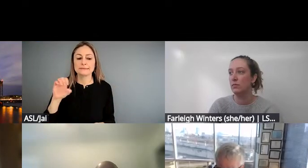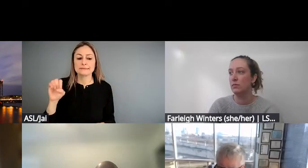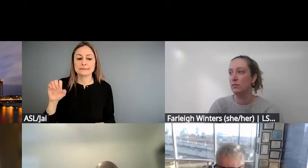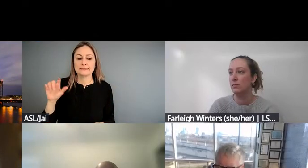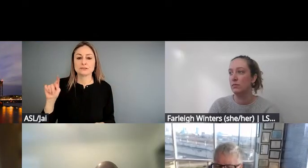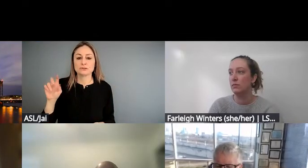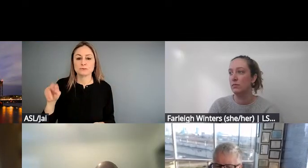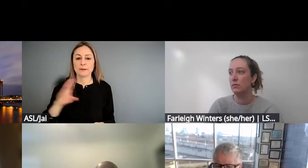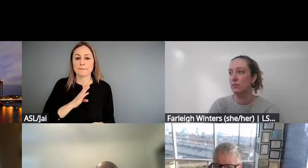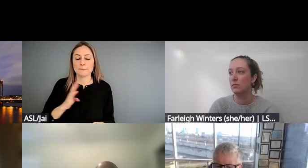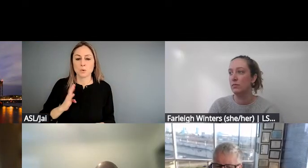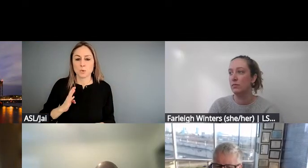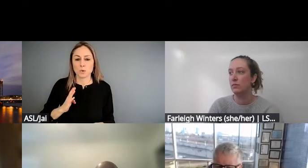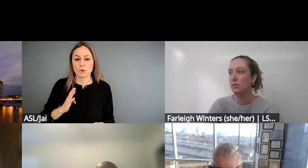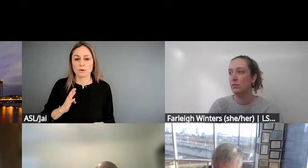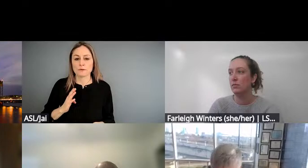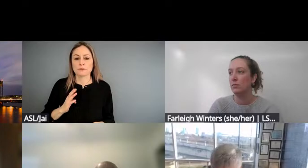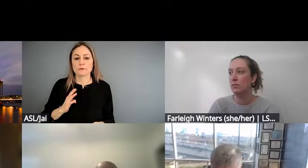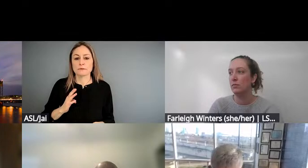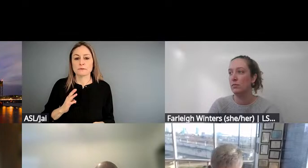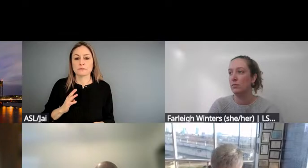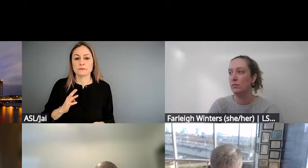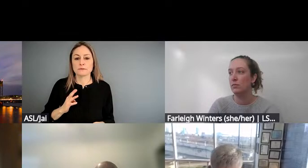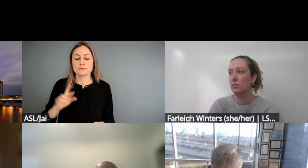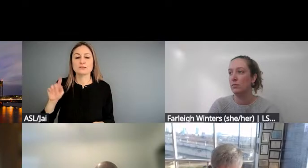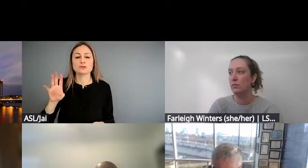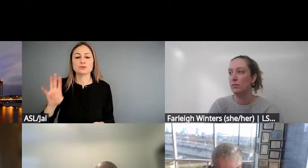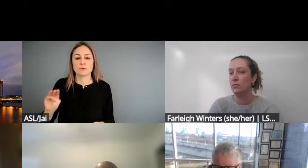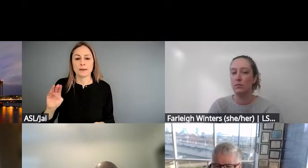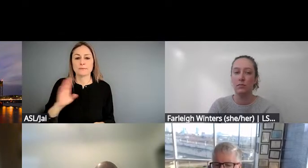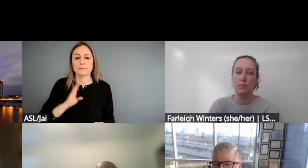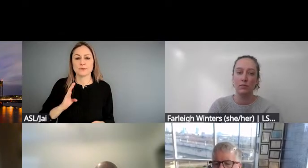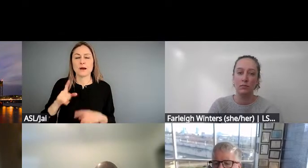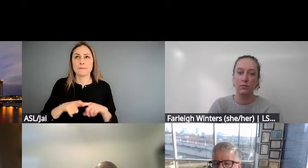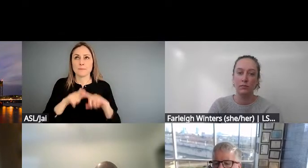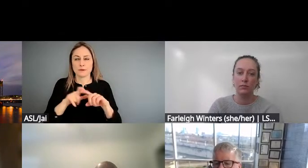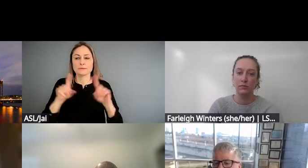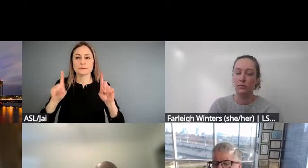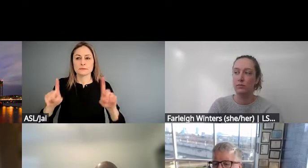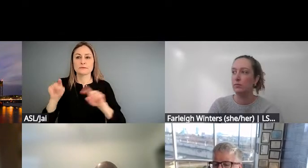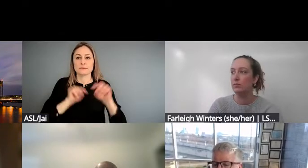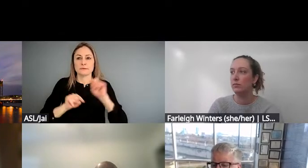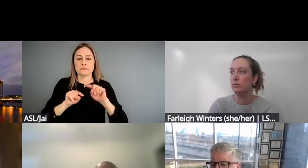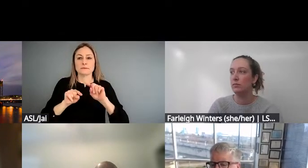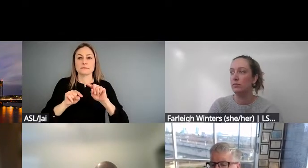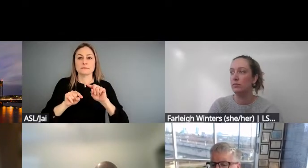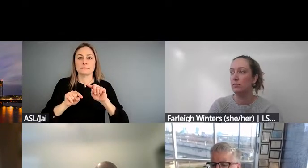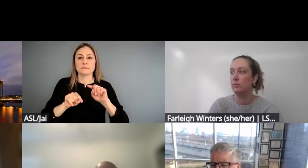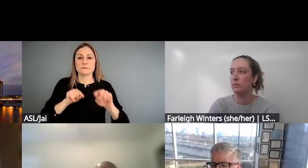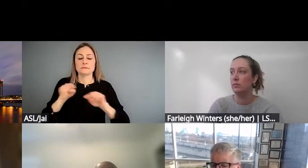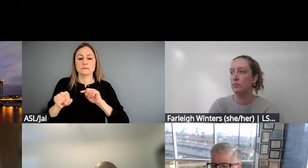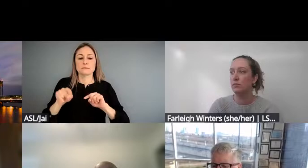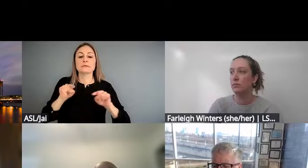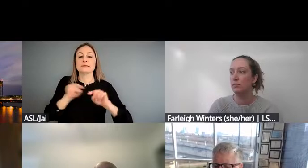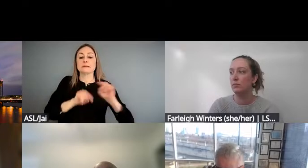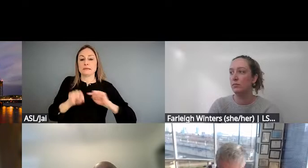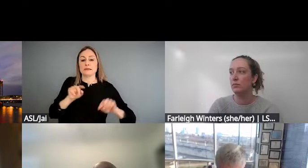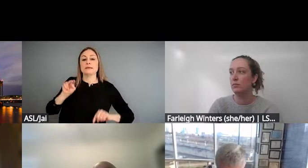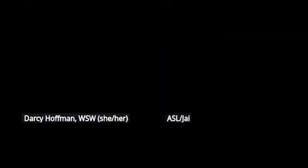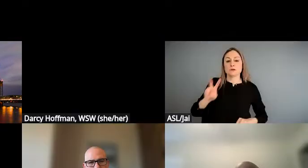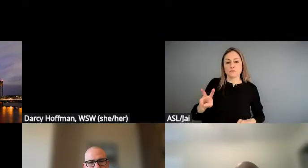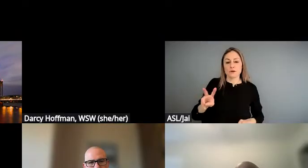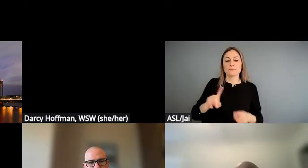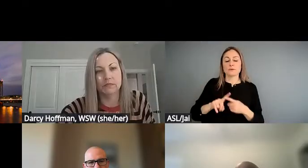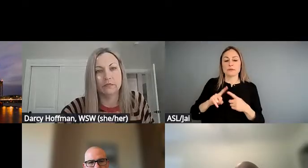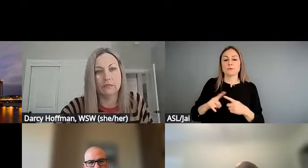to go. I'll pause for a second. In November, there was a resolution that was adopted at the C-Tran board